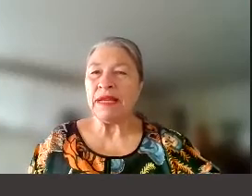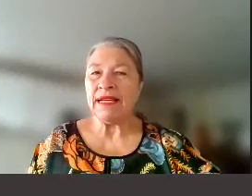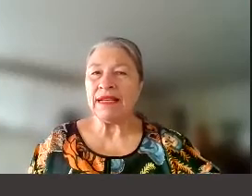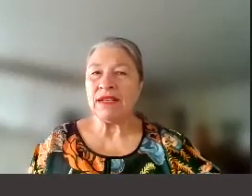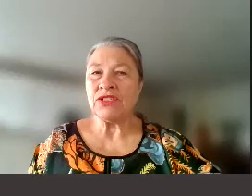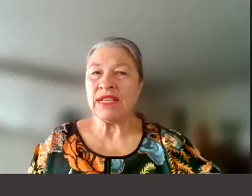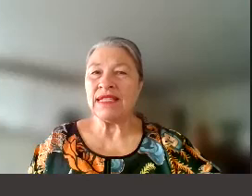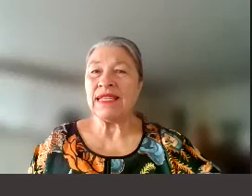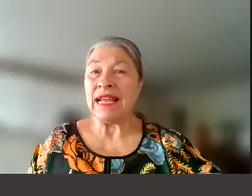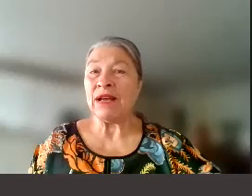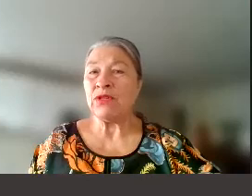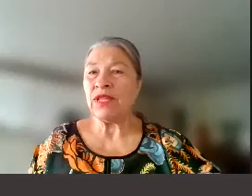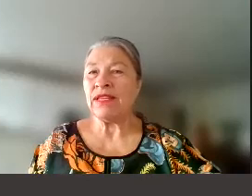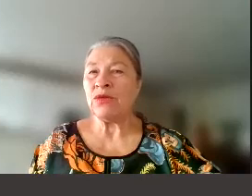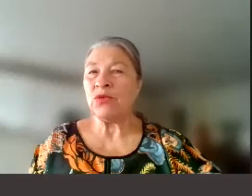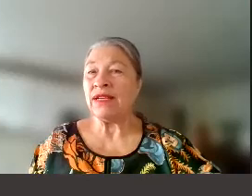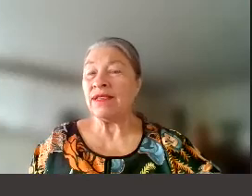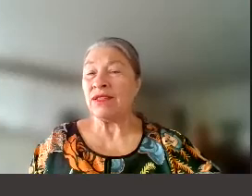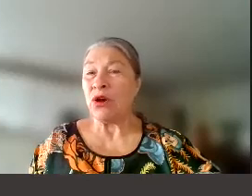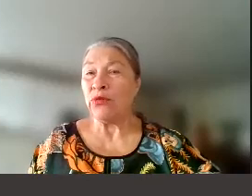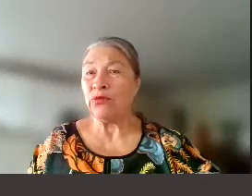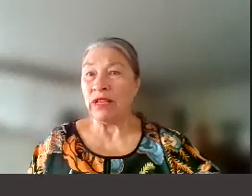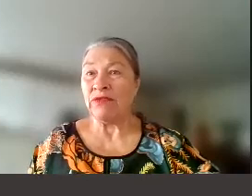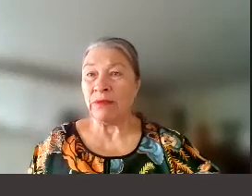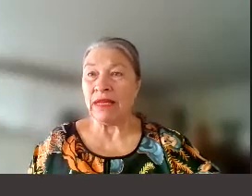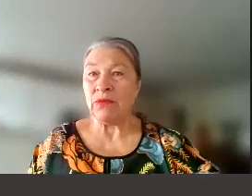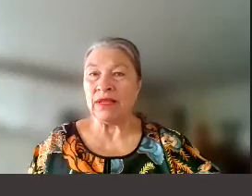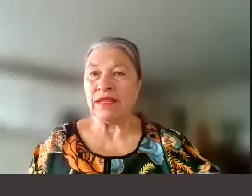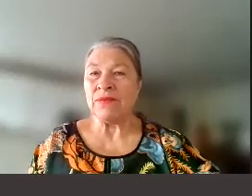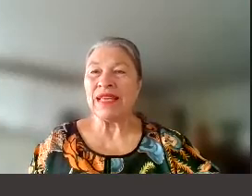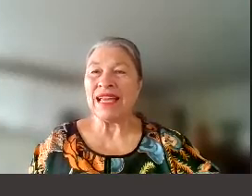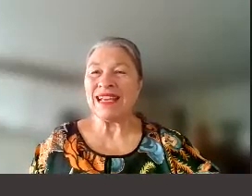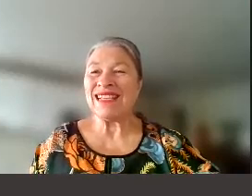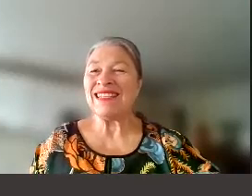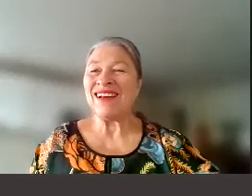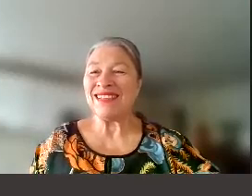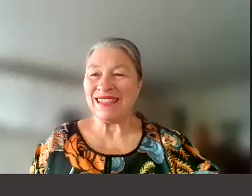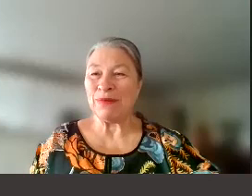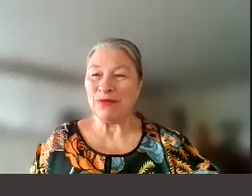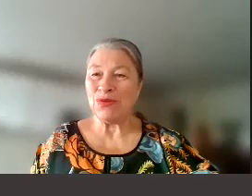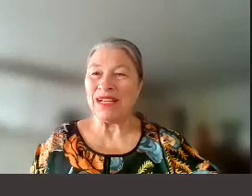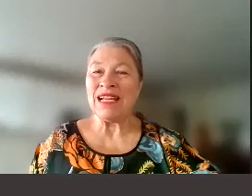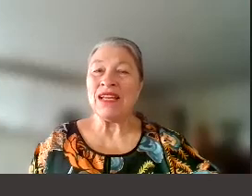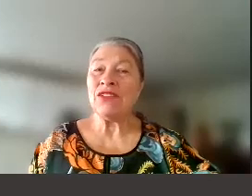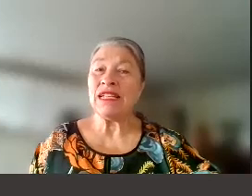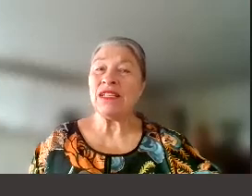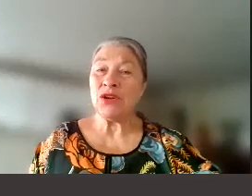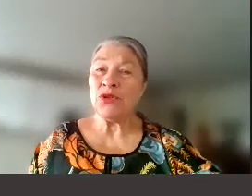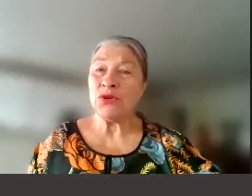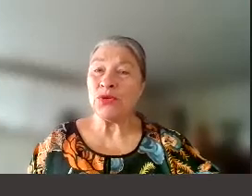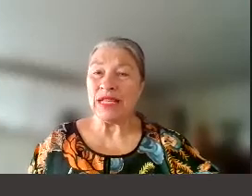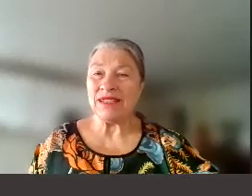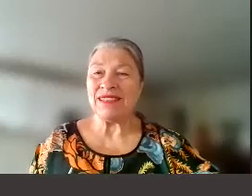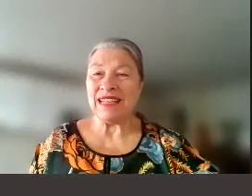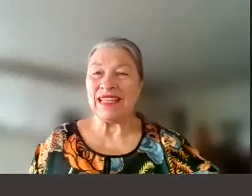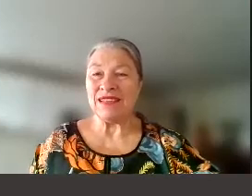of all, plain English is the language that the audience is hopefully familiar with. And as I said before, you need to know